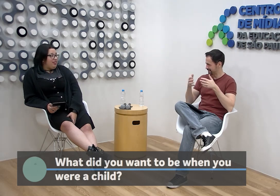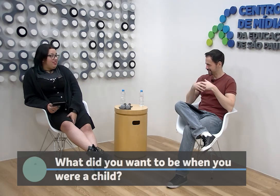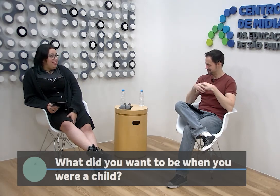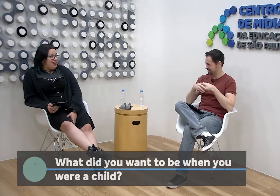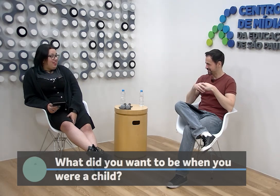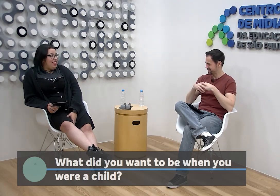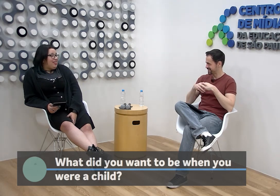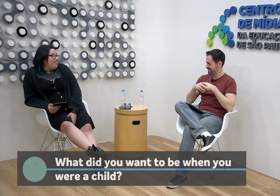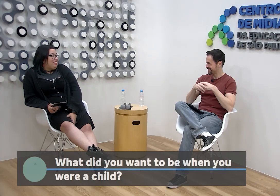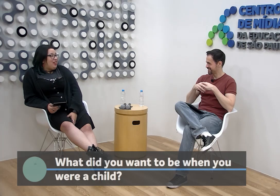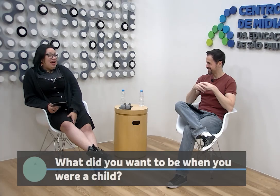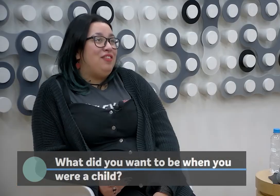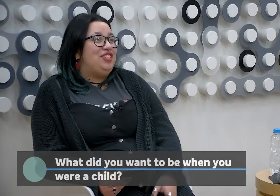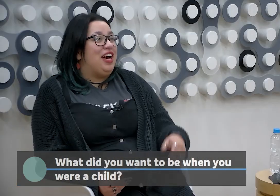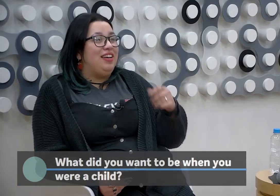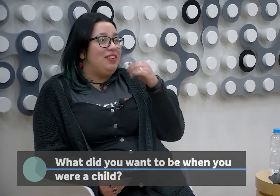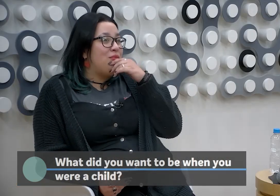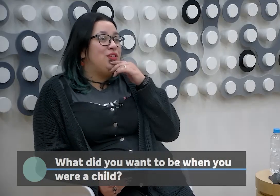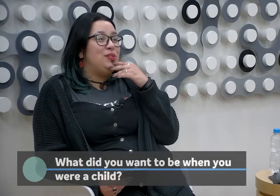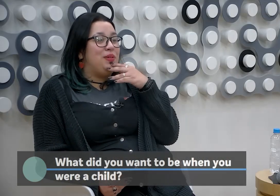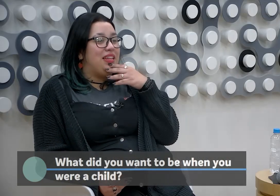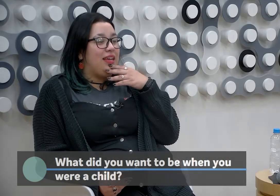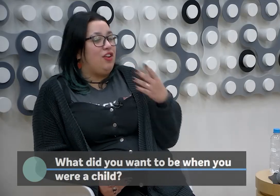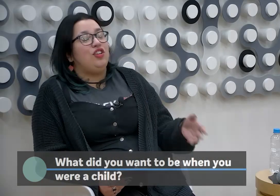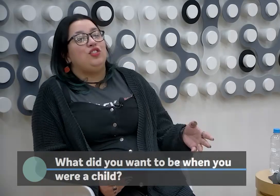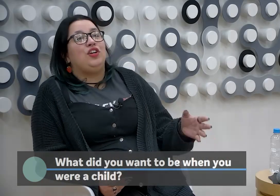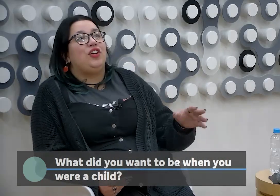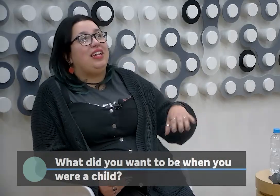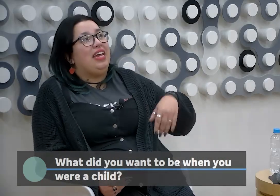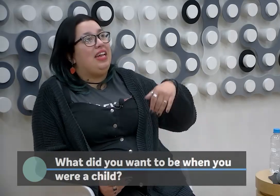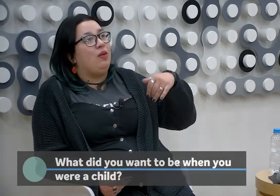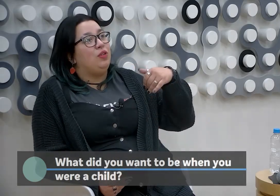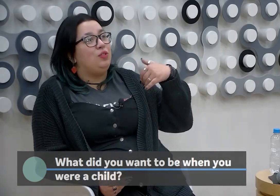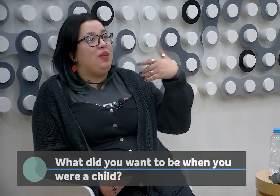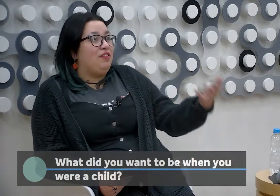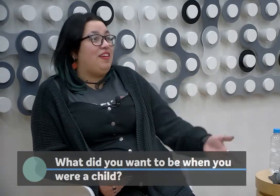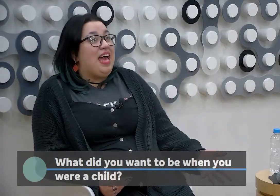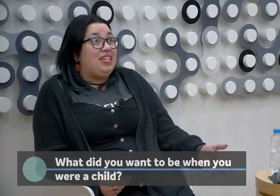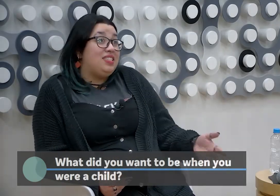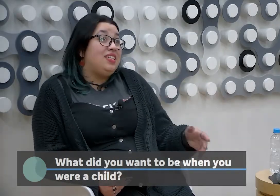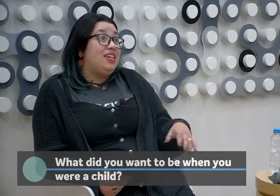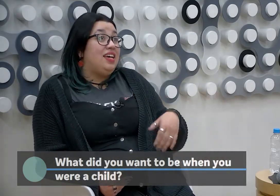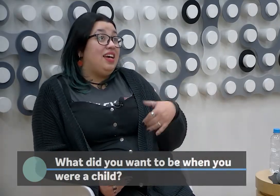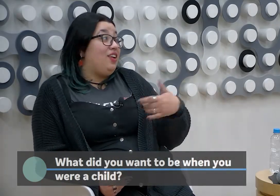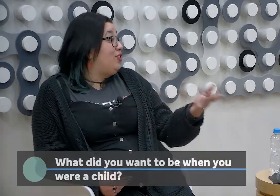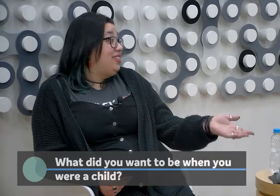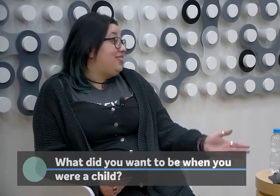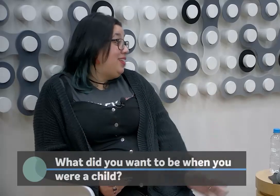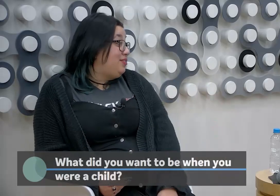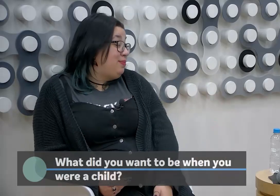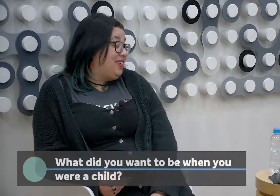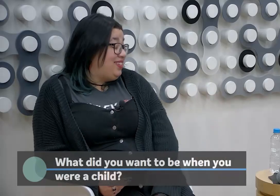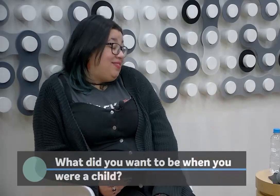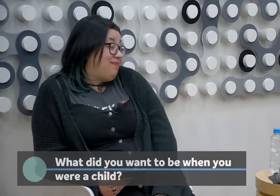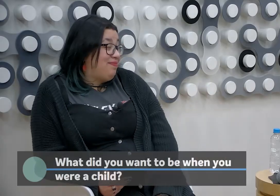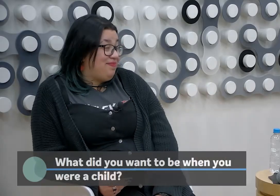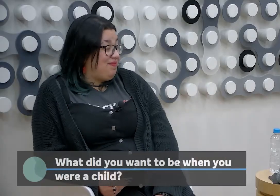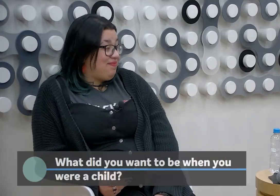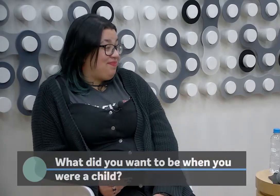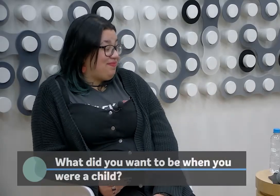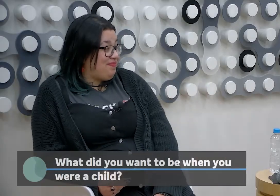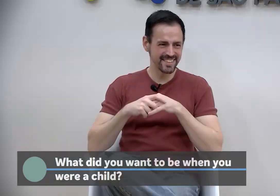lot of things. A lot of things. Like every child, I want to be like an astronaut, and then I want to be a vet and all that stuff.